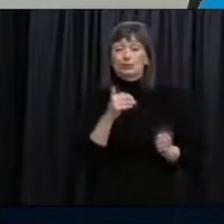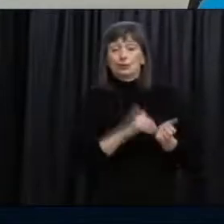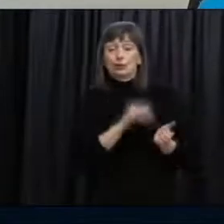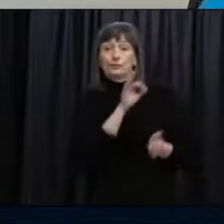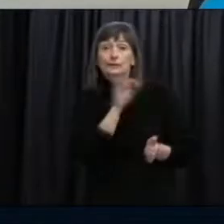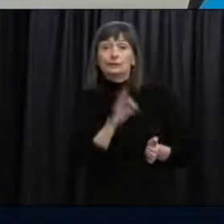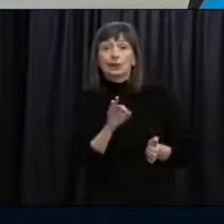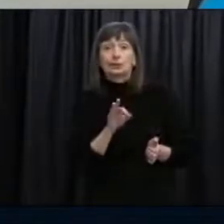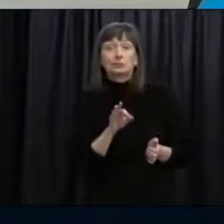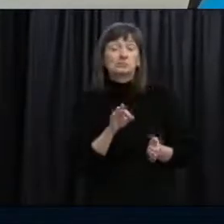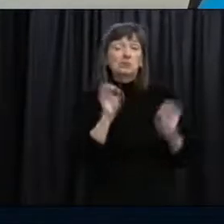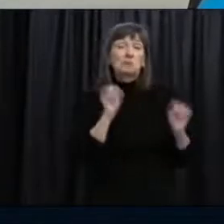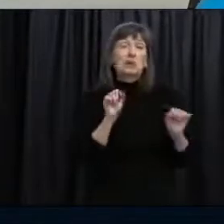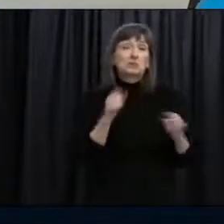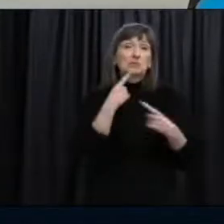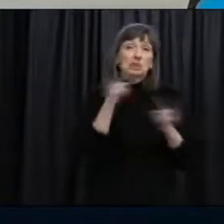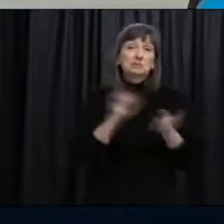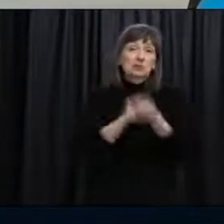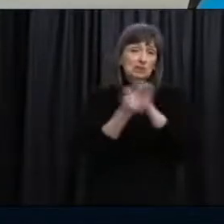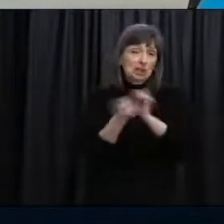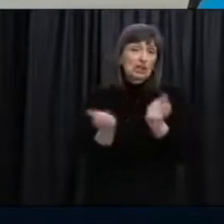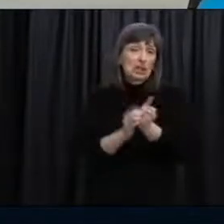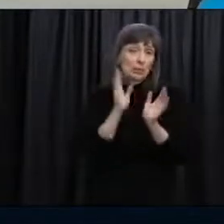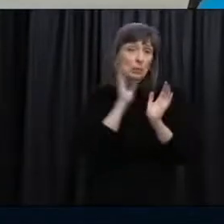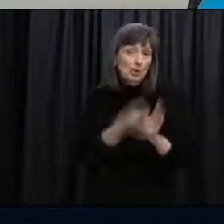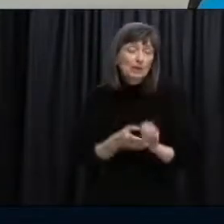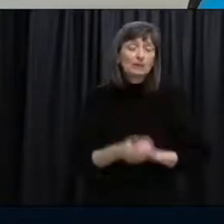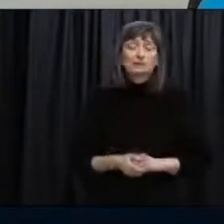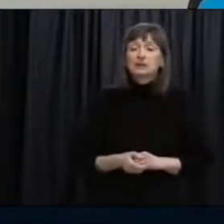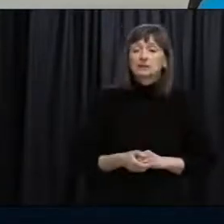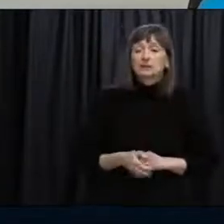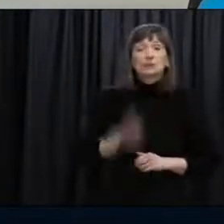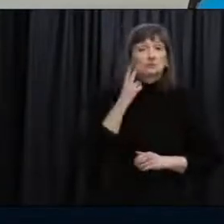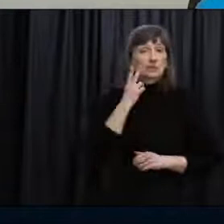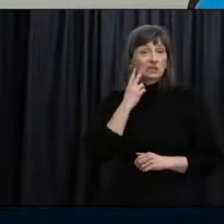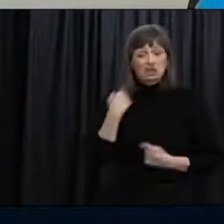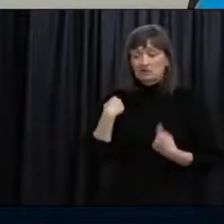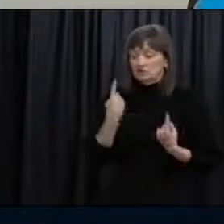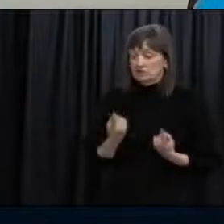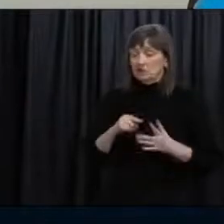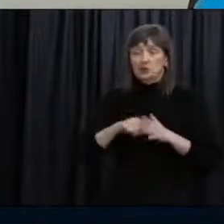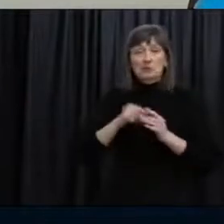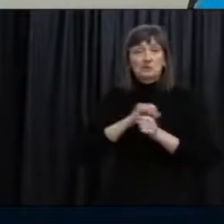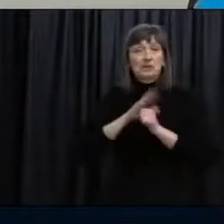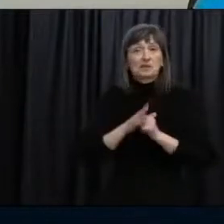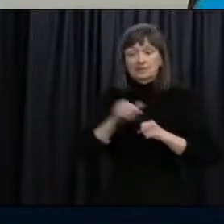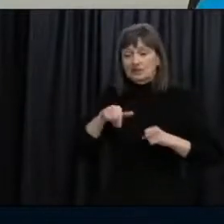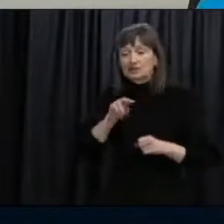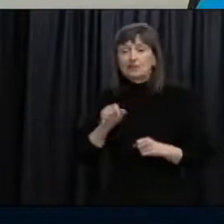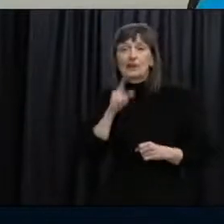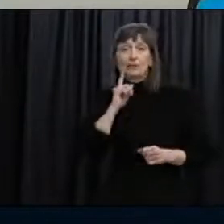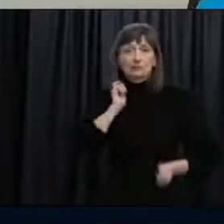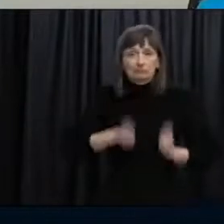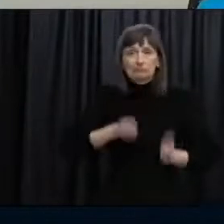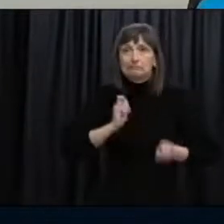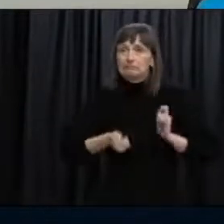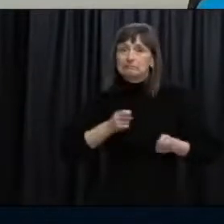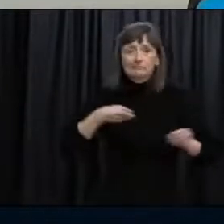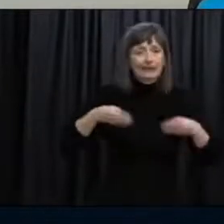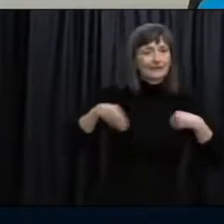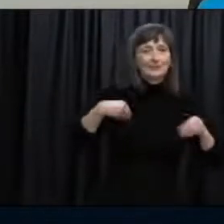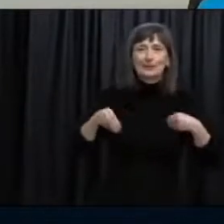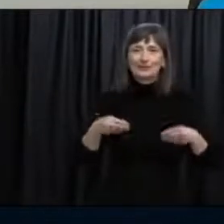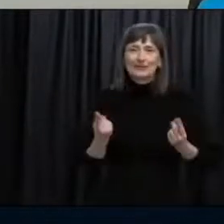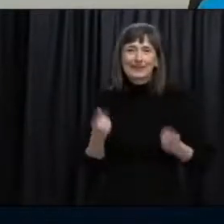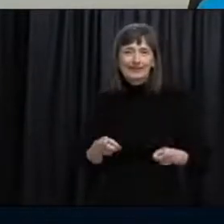again. We've seen since the pandemic started in this province, we've had to be flexible, we've had to adapt, and I think this is